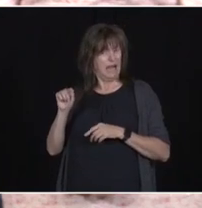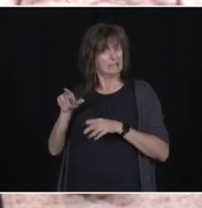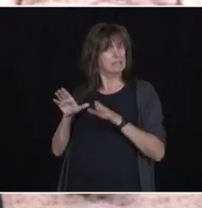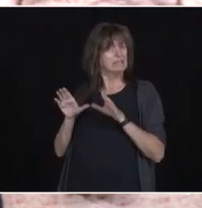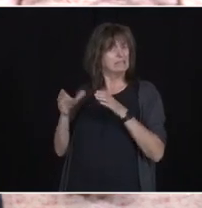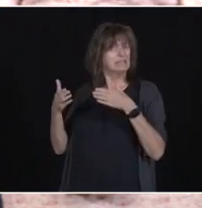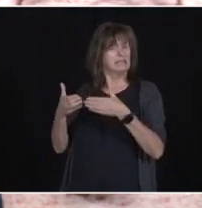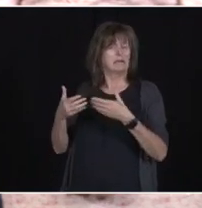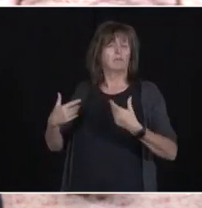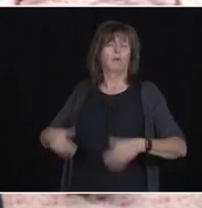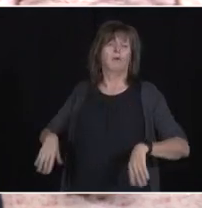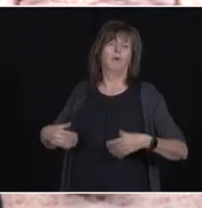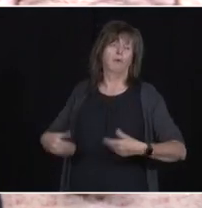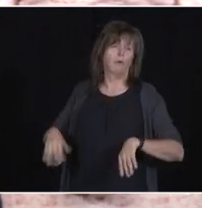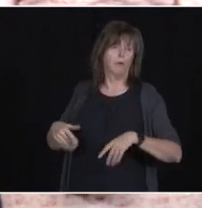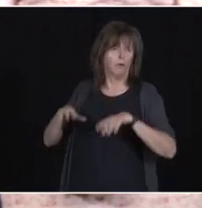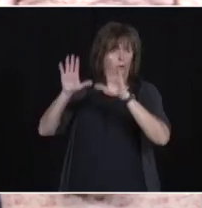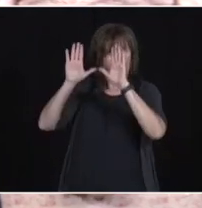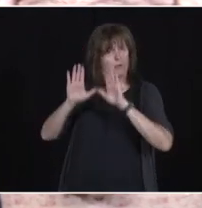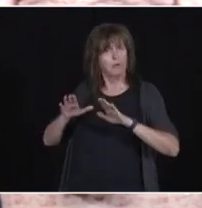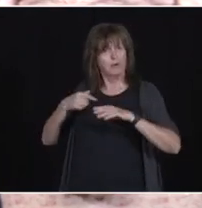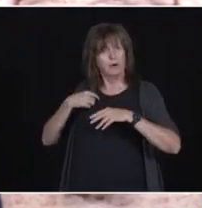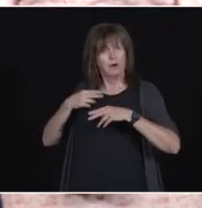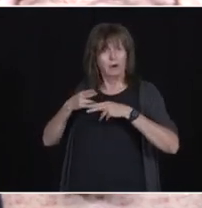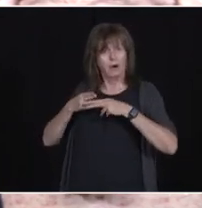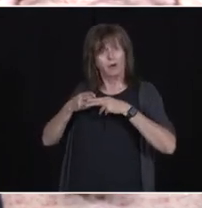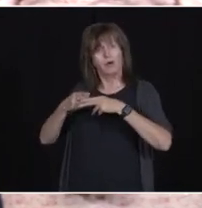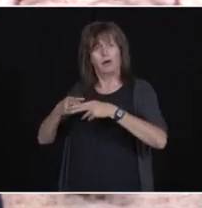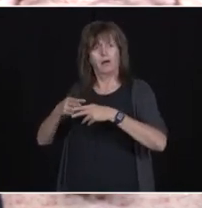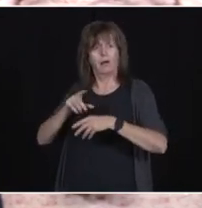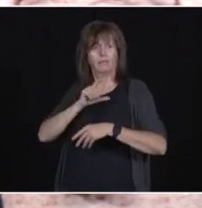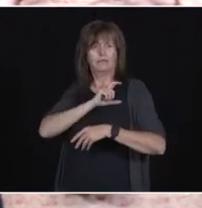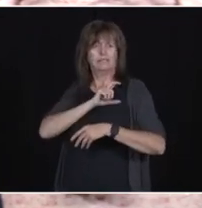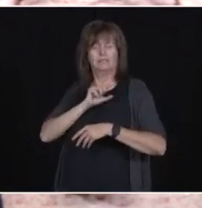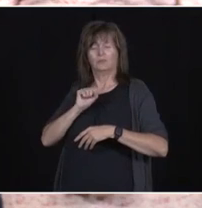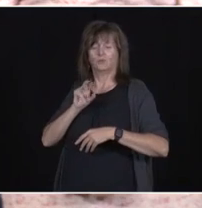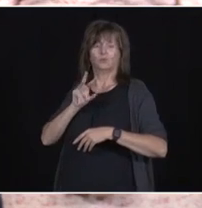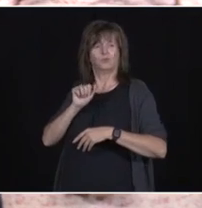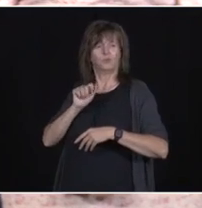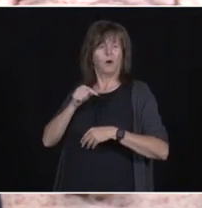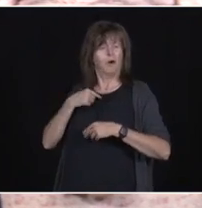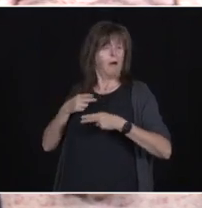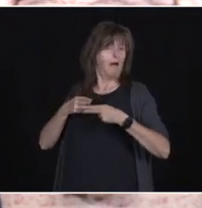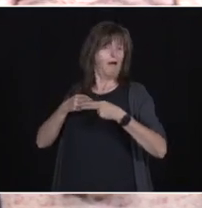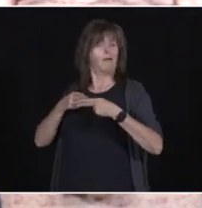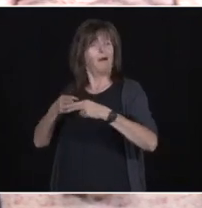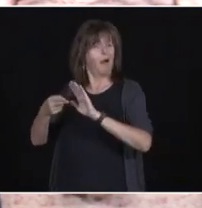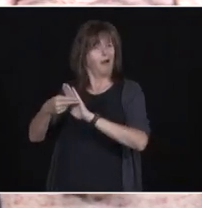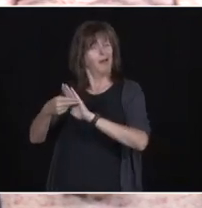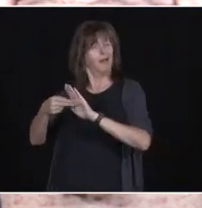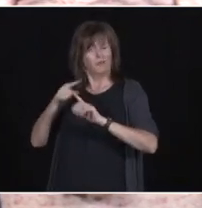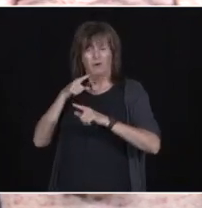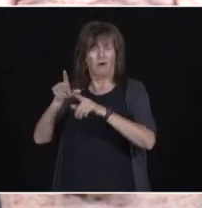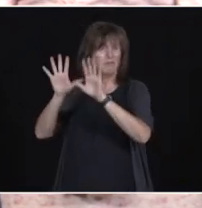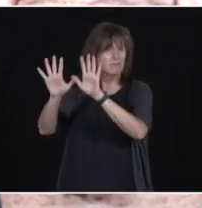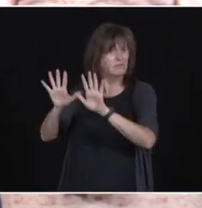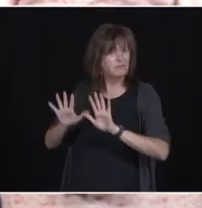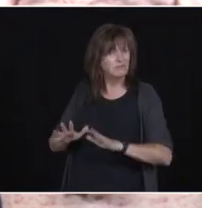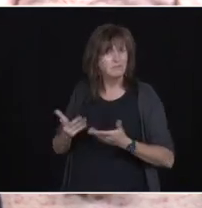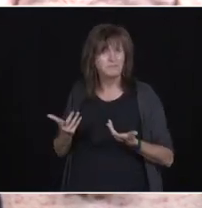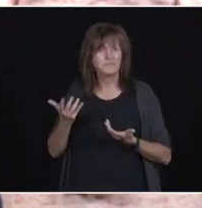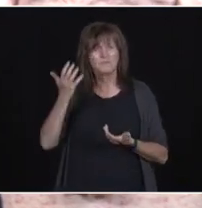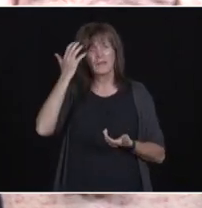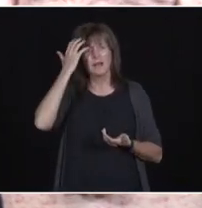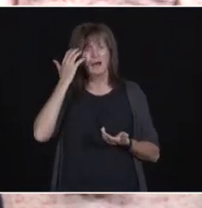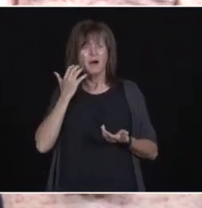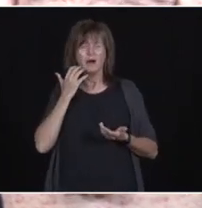are down there, emergency medical assistant team from Sunnybrook. They're just top-notch. They've had an opportunity to sit down and meet the